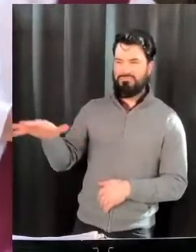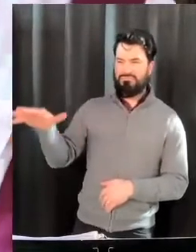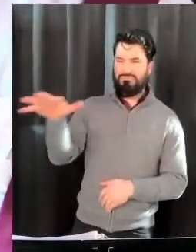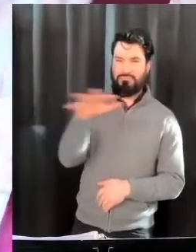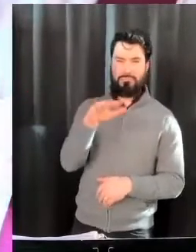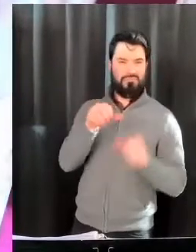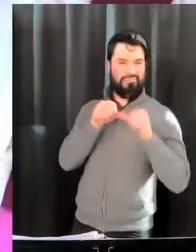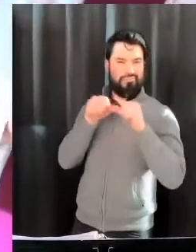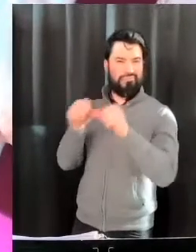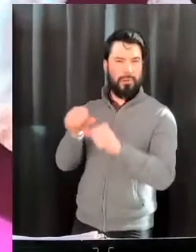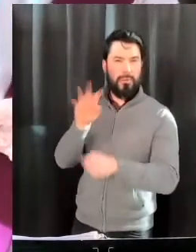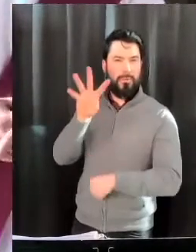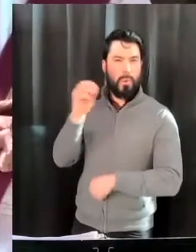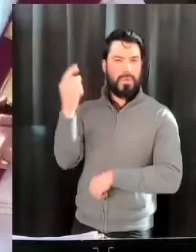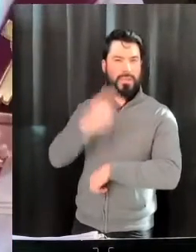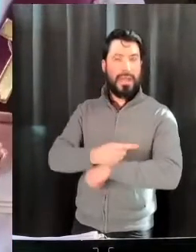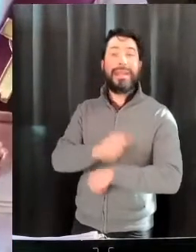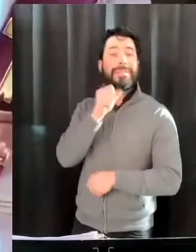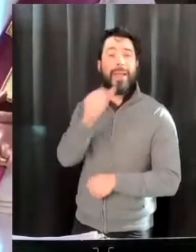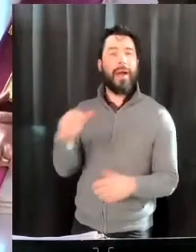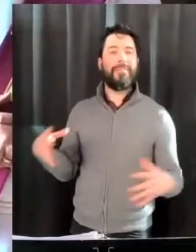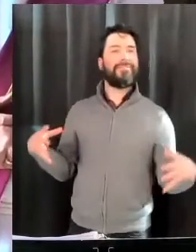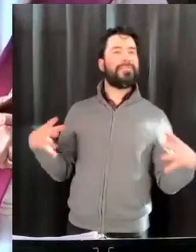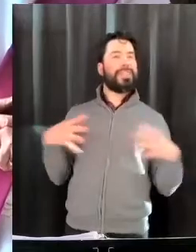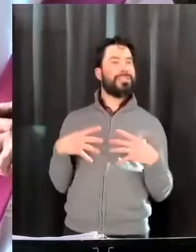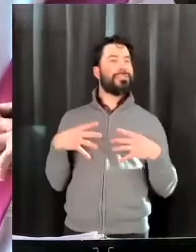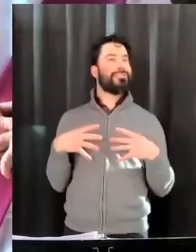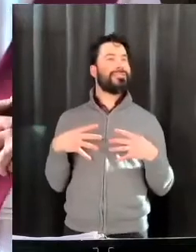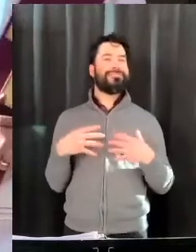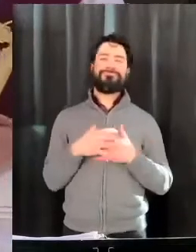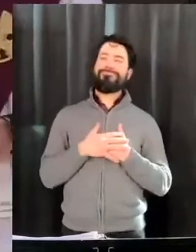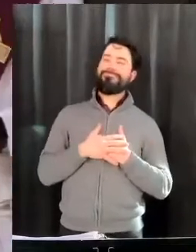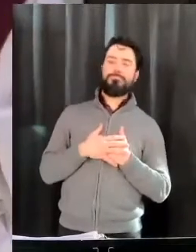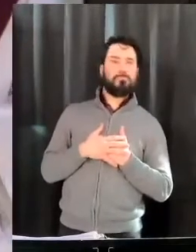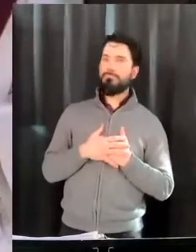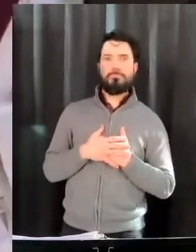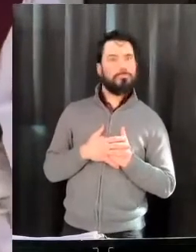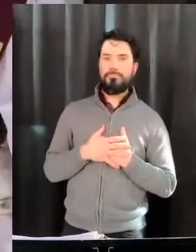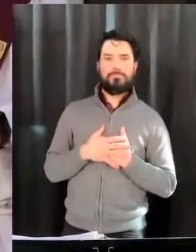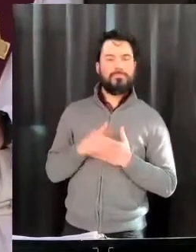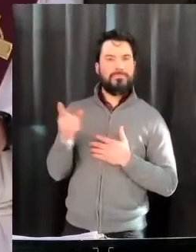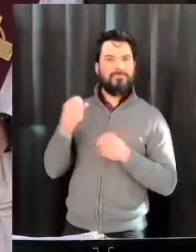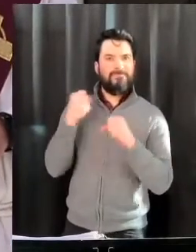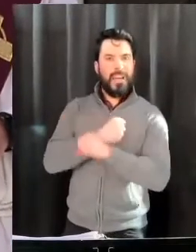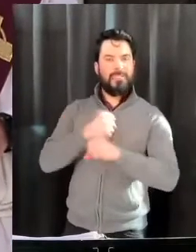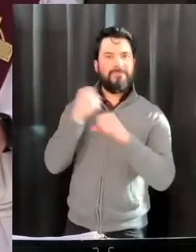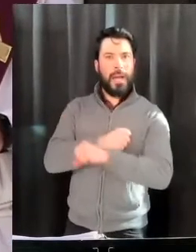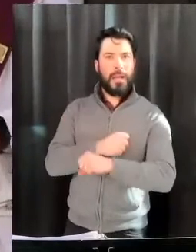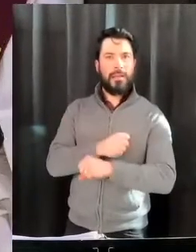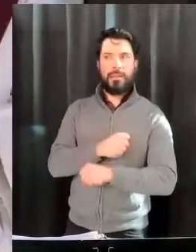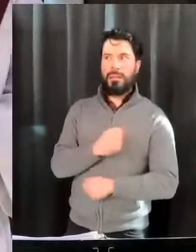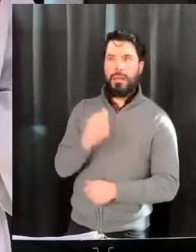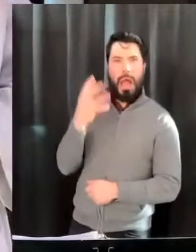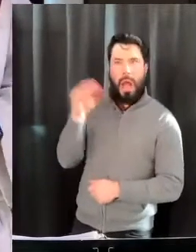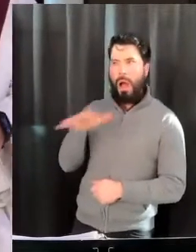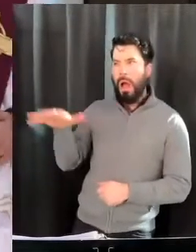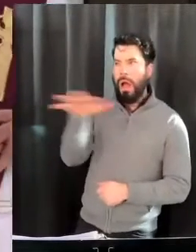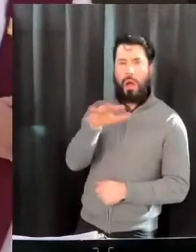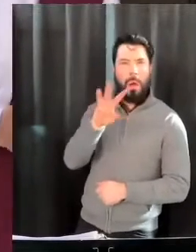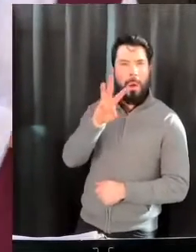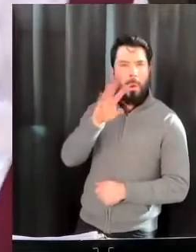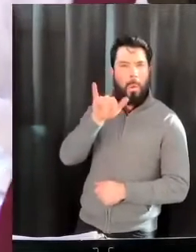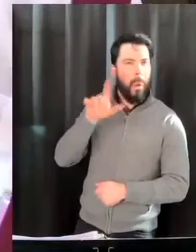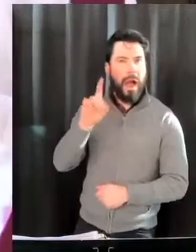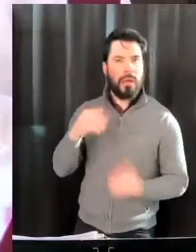was there with wild beasts. He was there with Satan, who was going to tempt him and